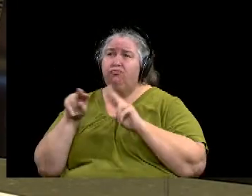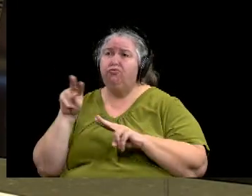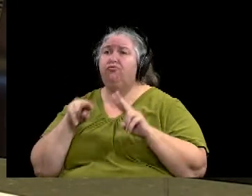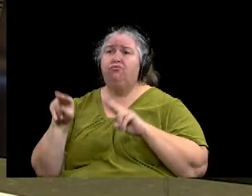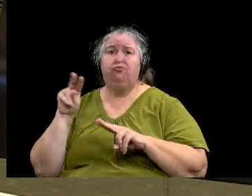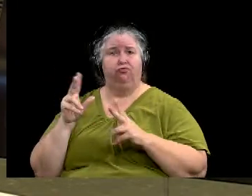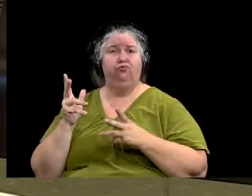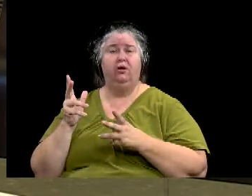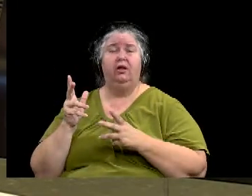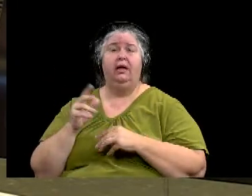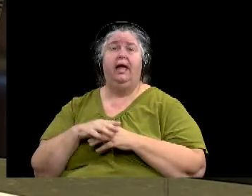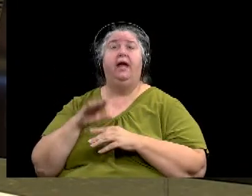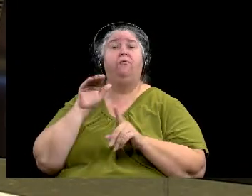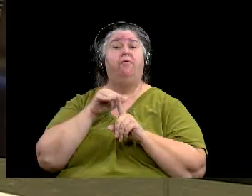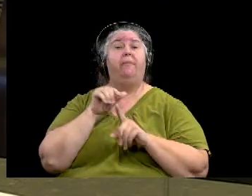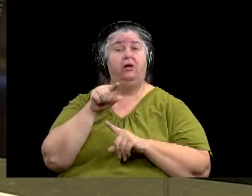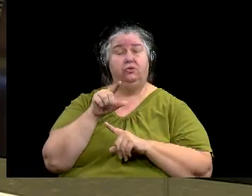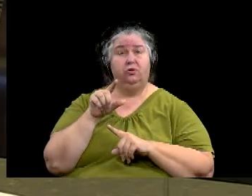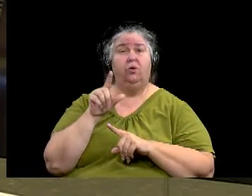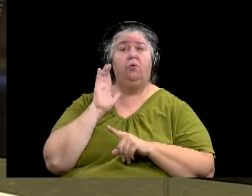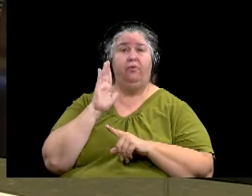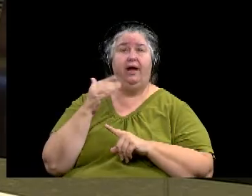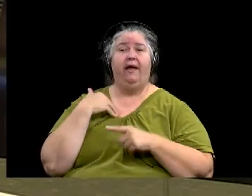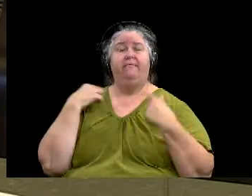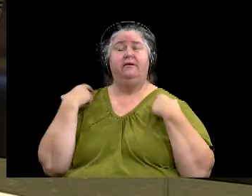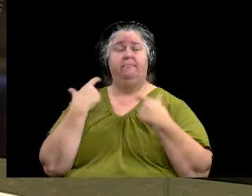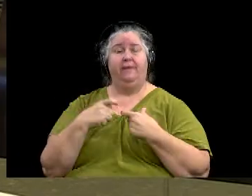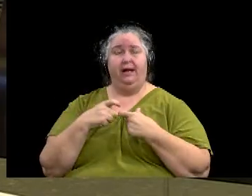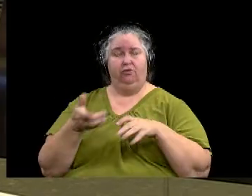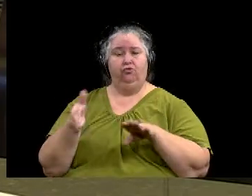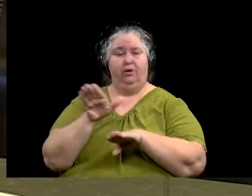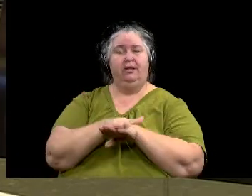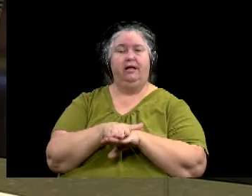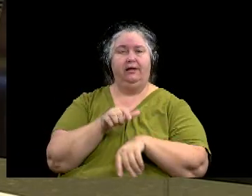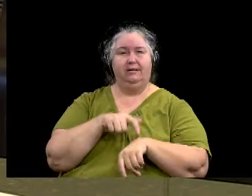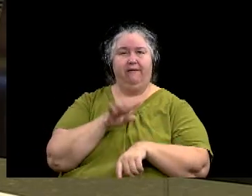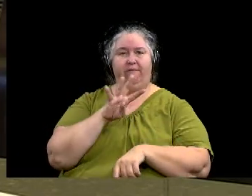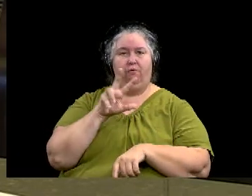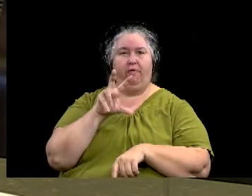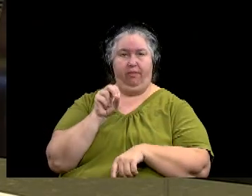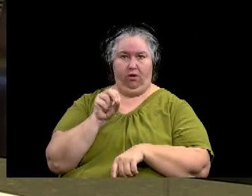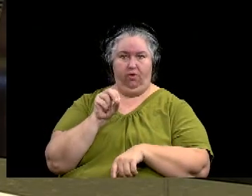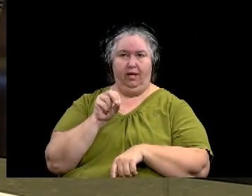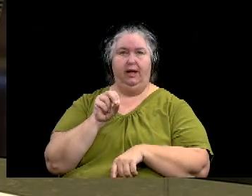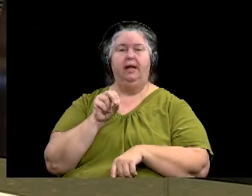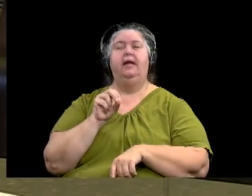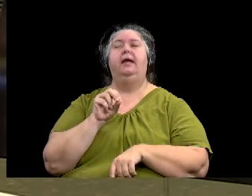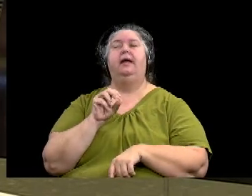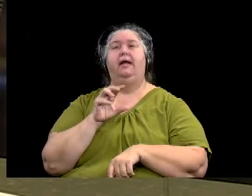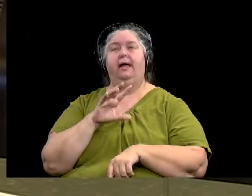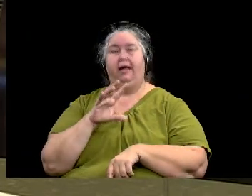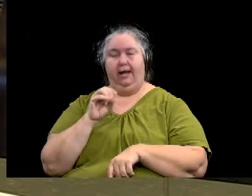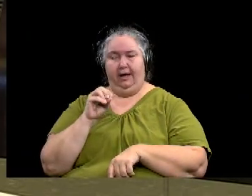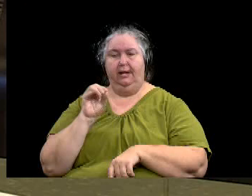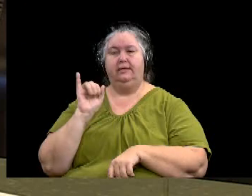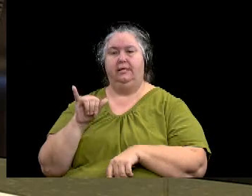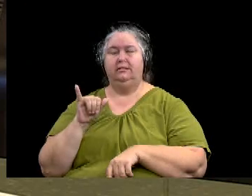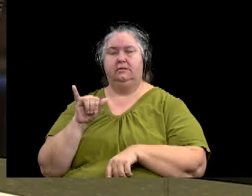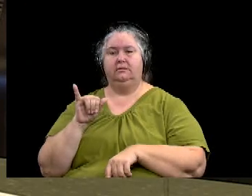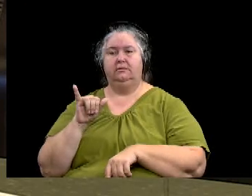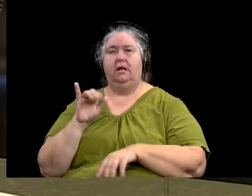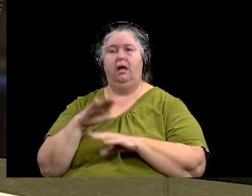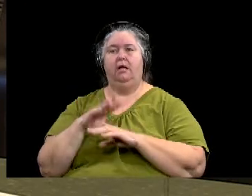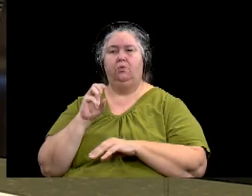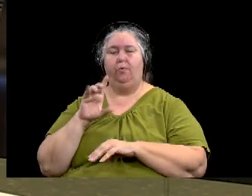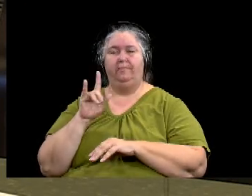Spanish translation today at 4:30 on our channel, as well as this will also be on our website in English. If people who've not been able to see it, they